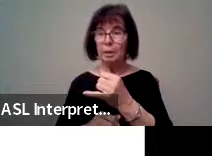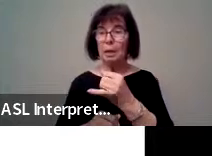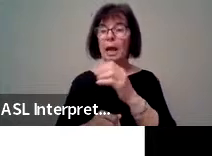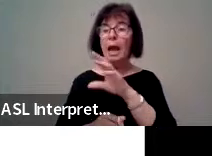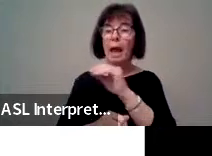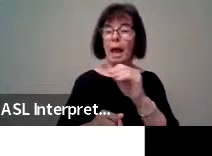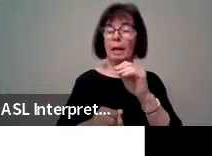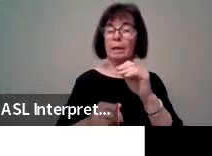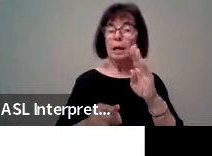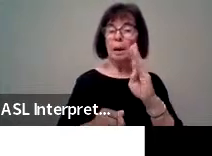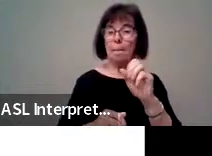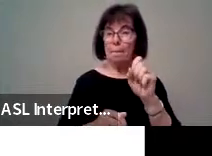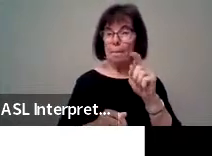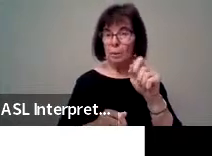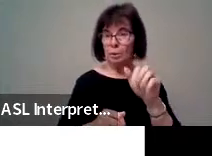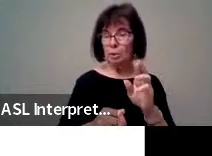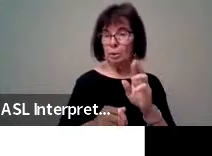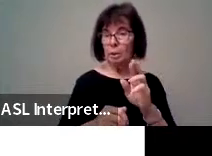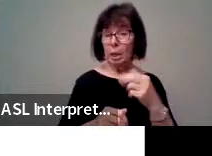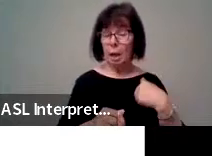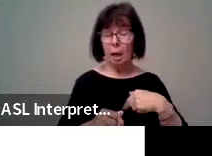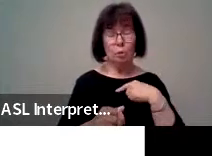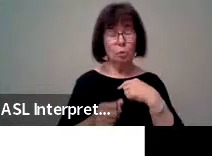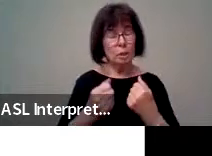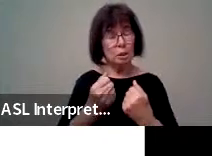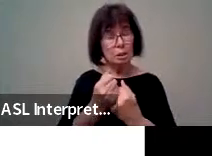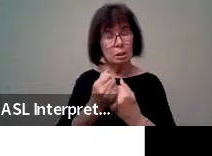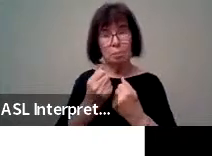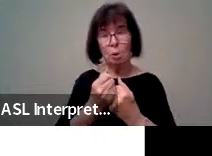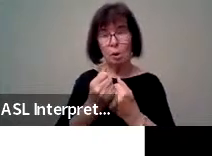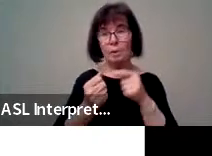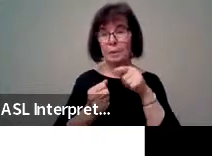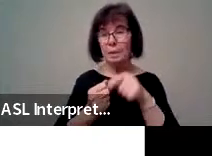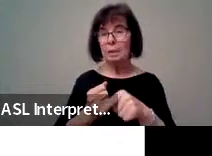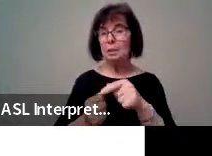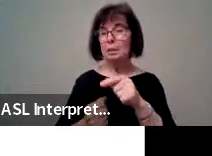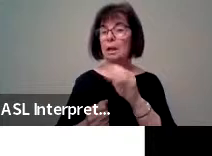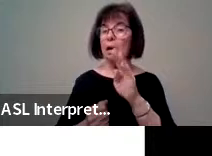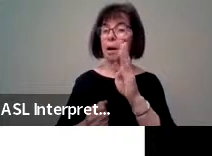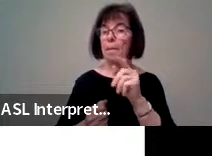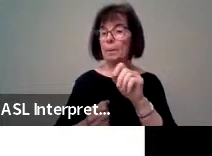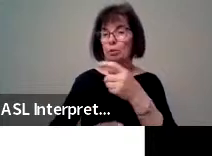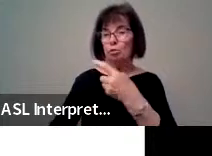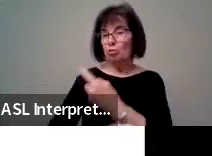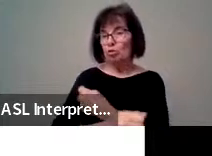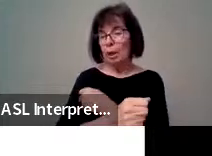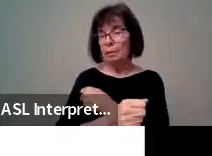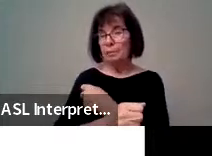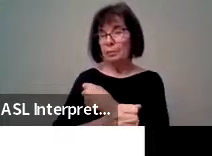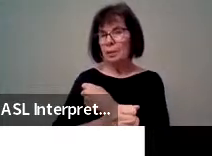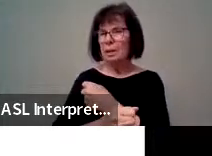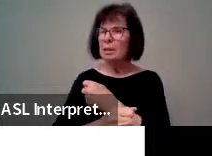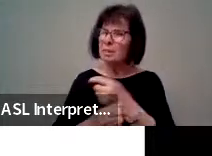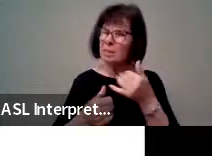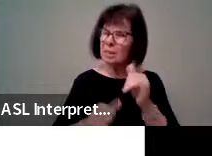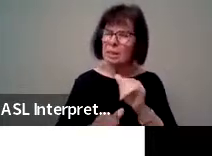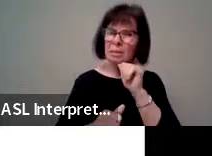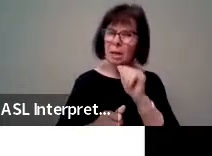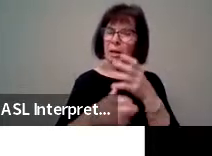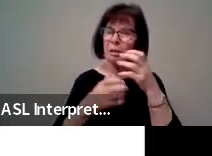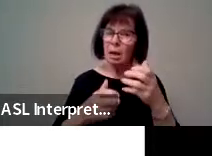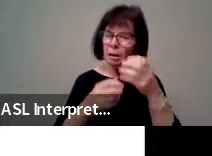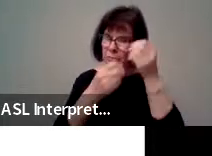booster. And we support this expanded booster availability. Still not a lot of data, although there is some good